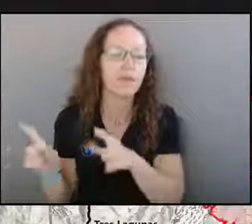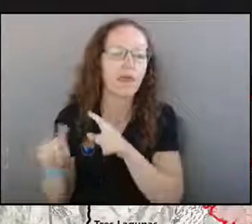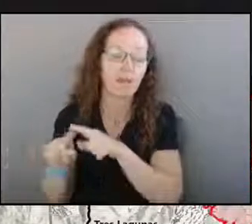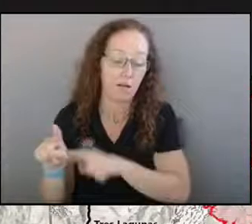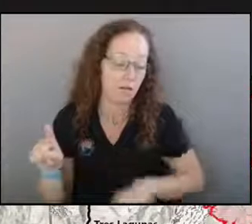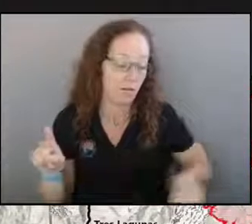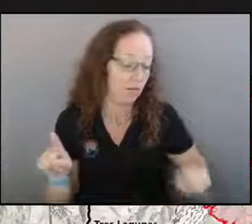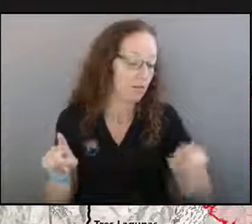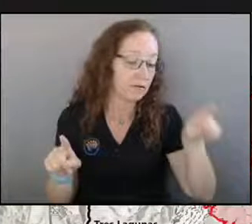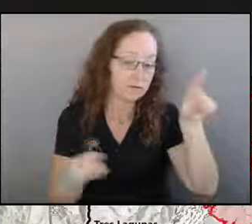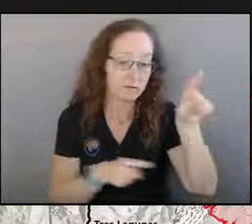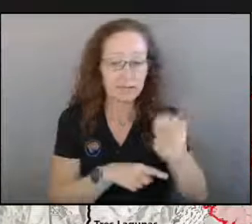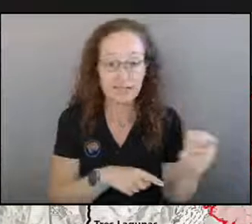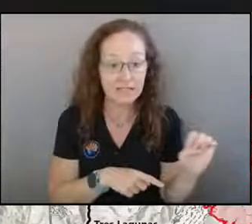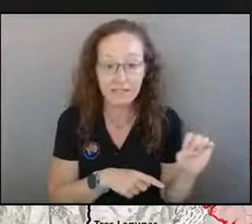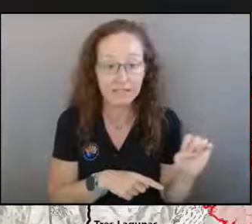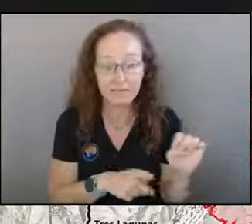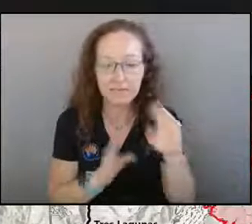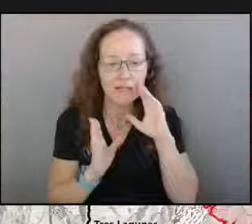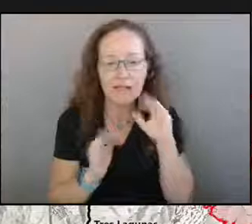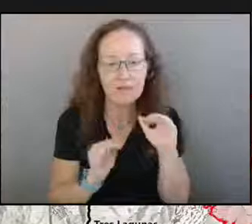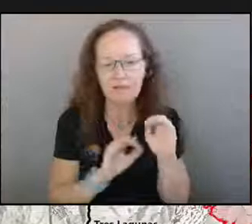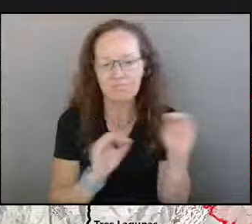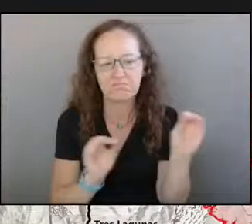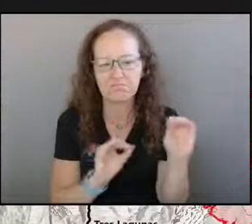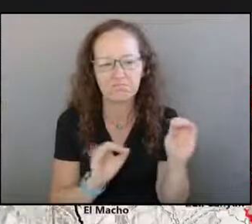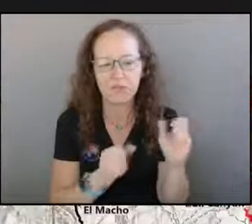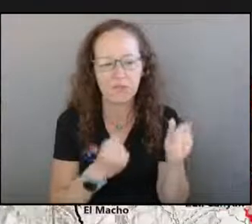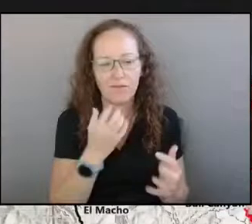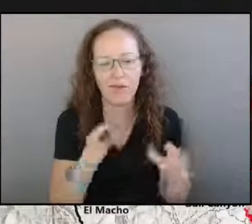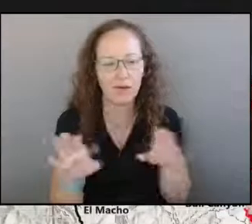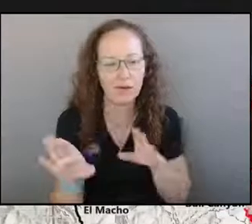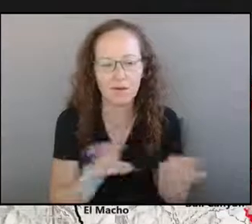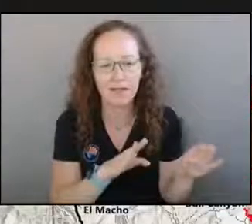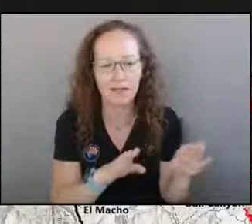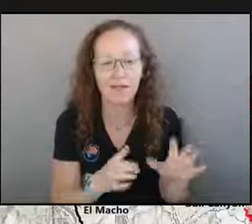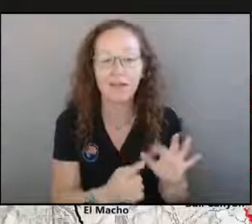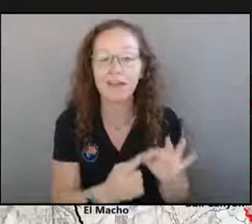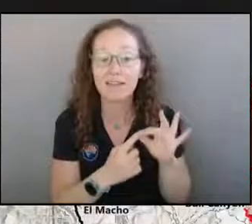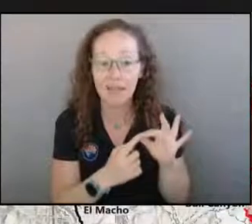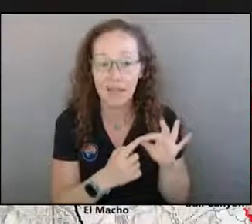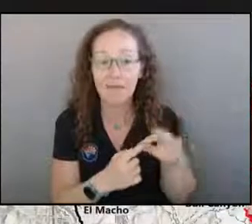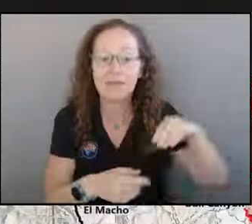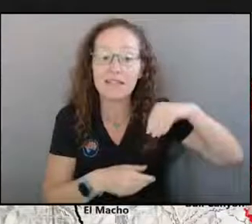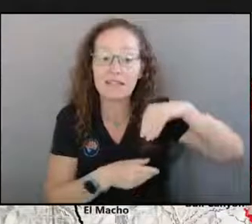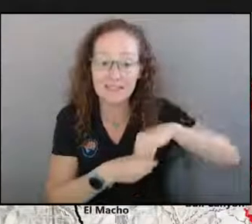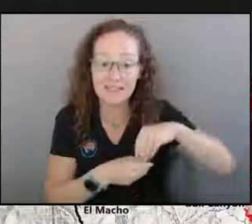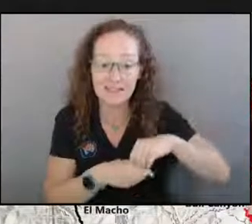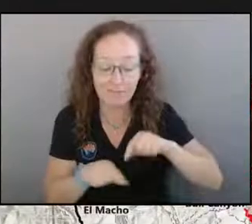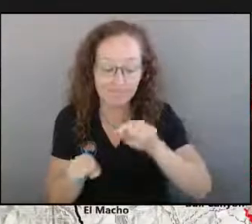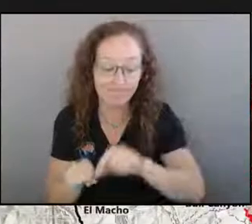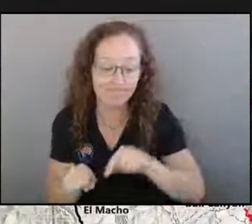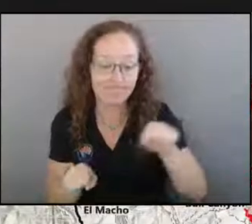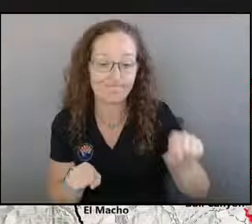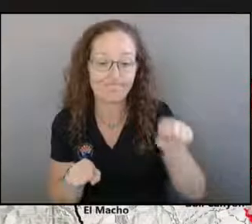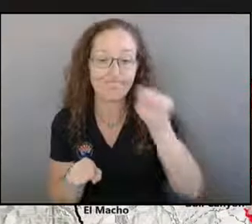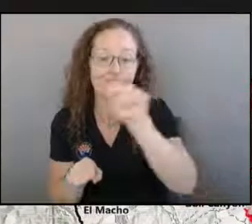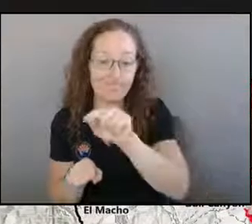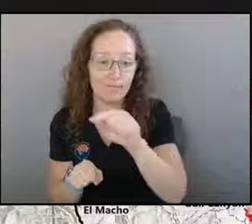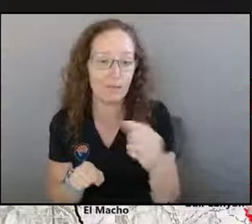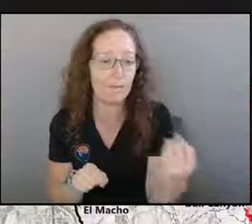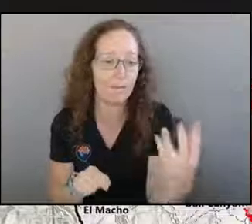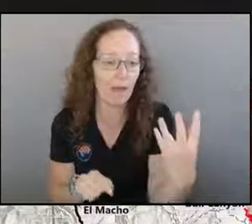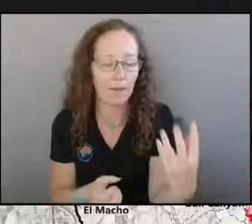side. Not expecting any fire behavior except interior pockets here and there. So you may see some glowing embers